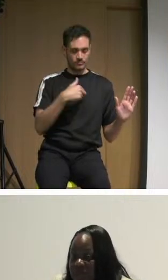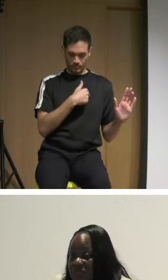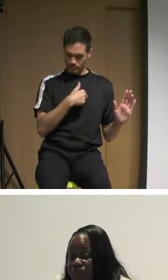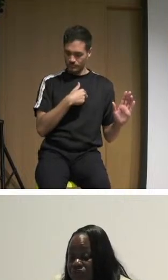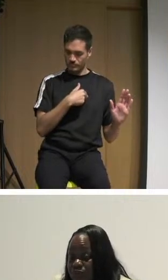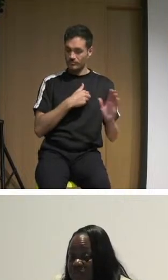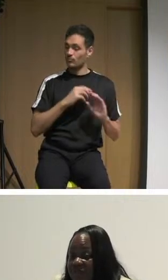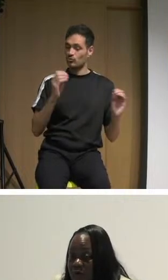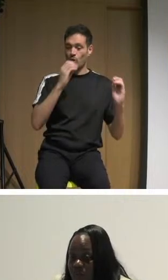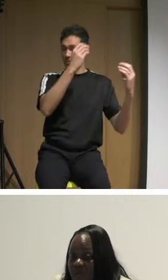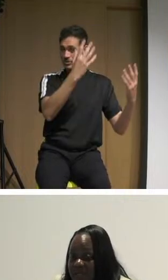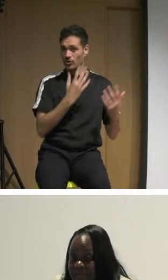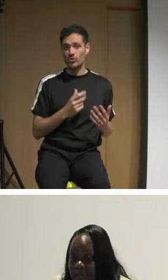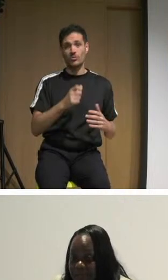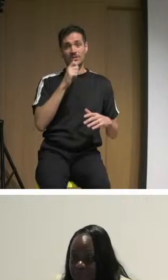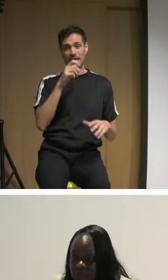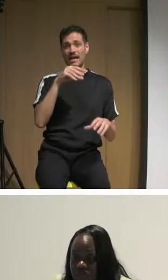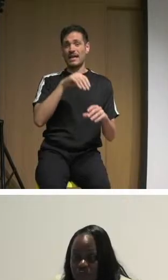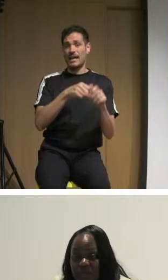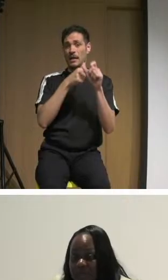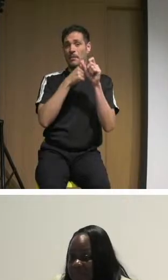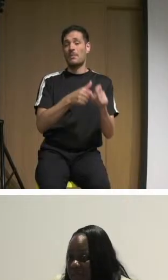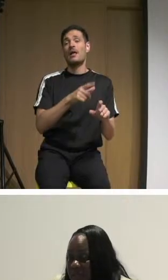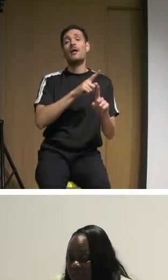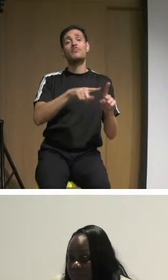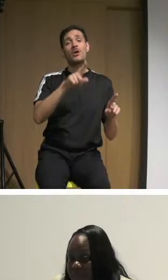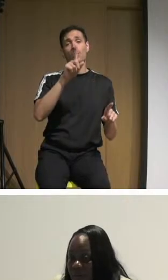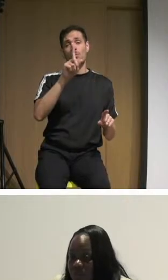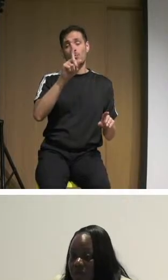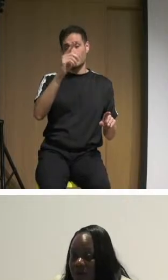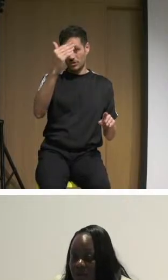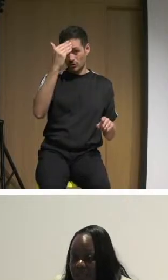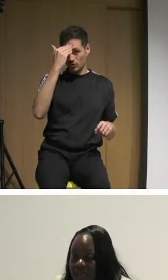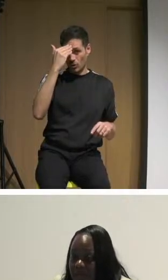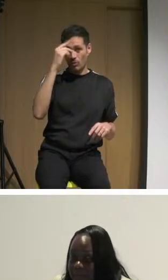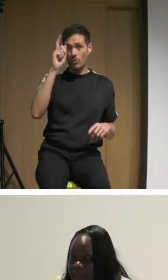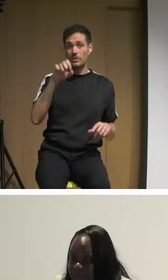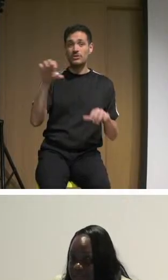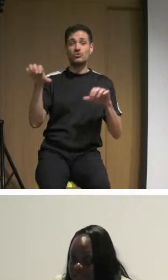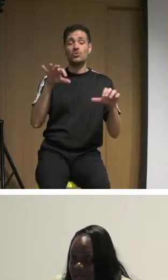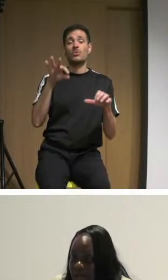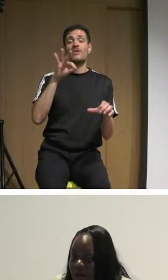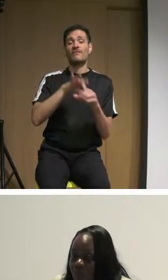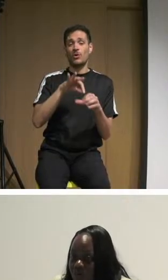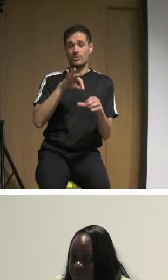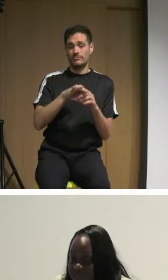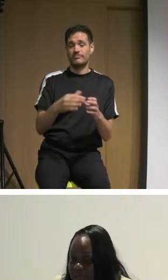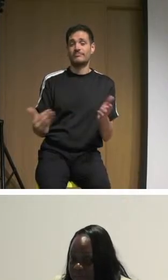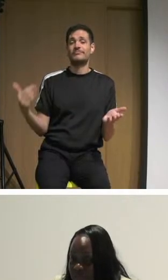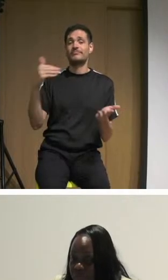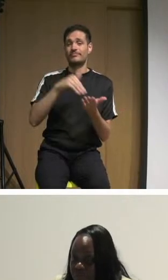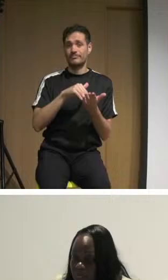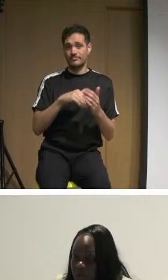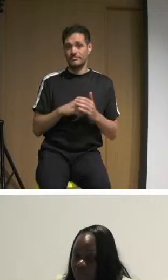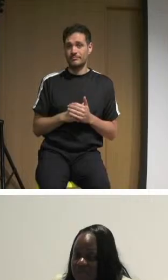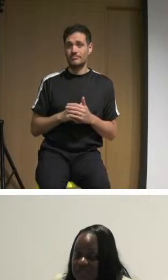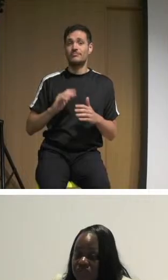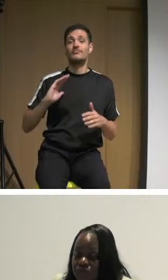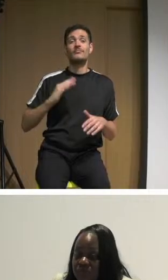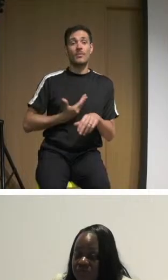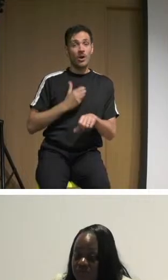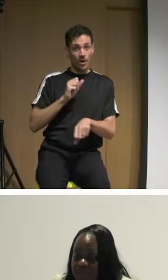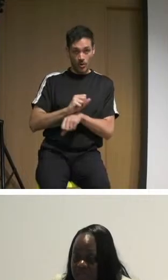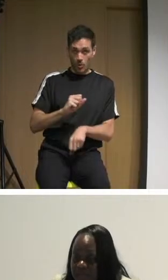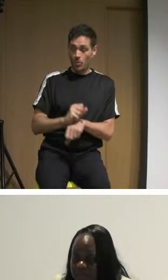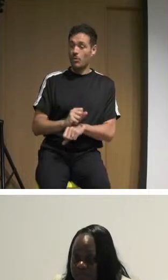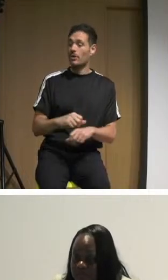that we need to do the vote again. So I want to be clear that we are in compliance. Our work is not mute. We need to